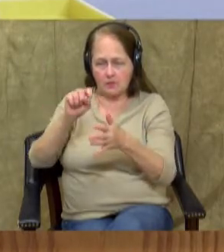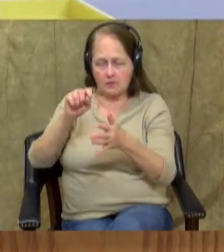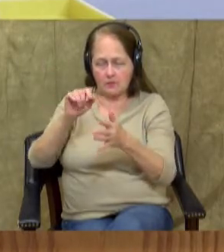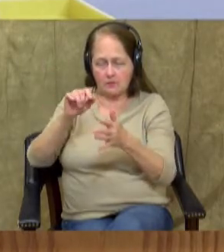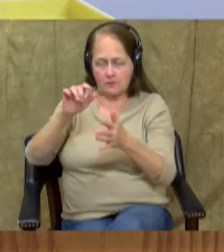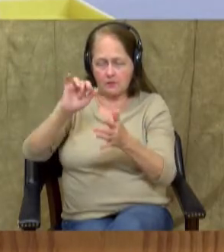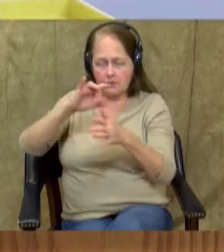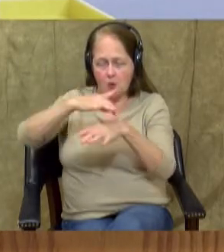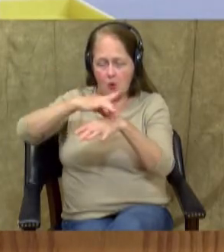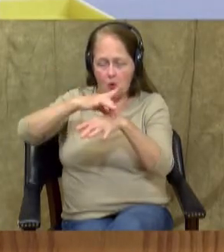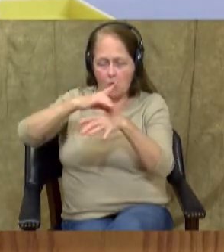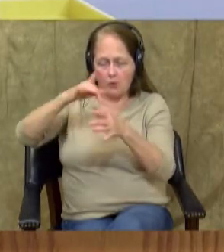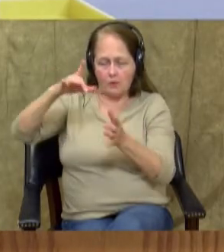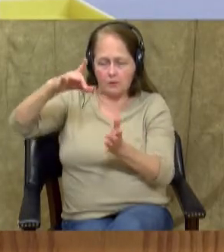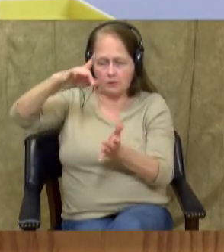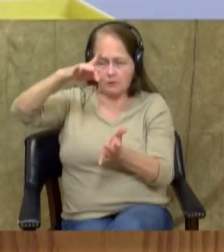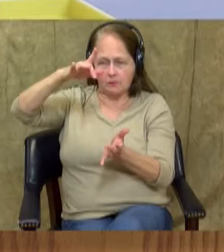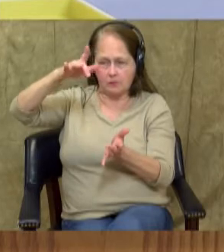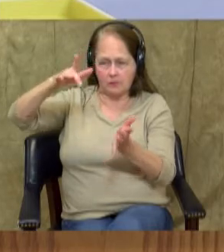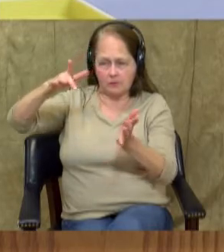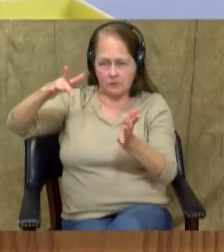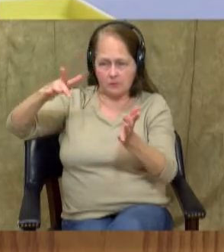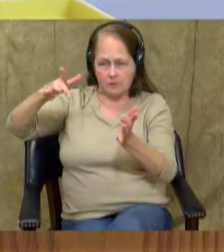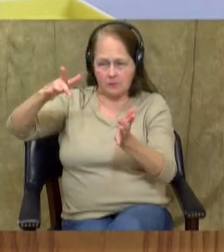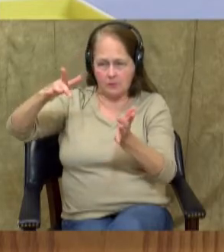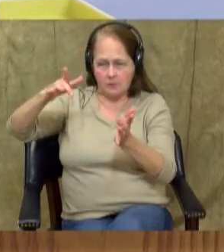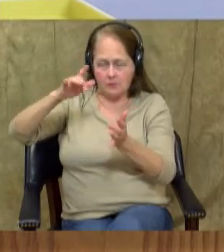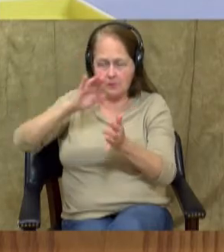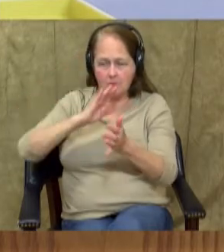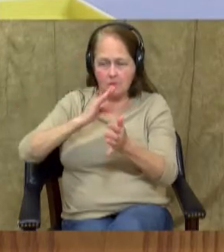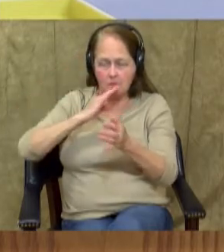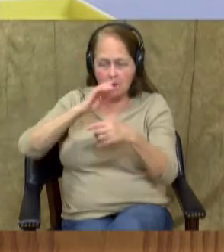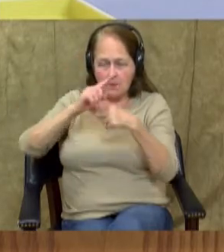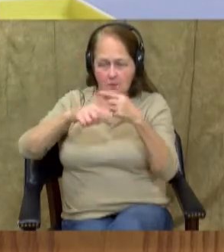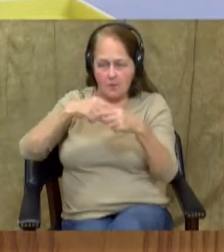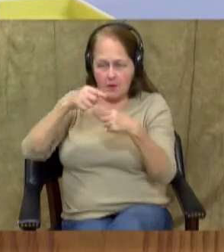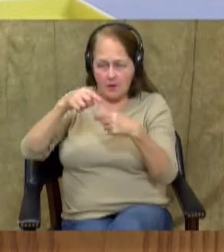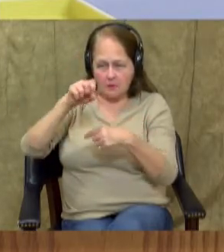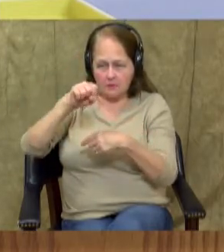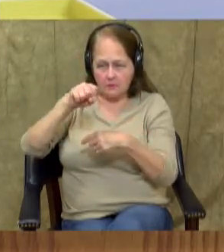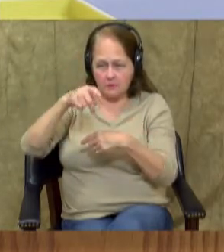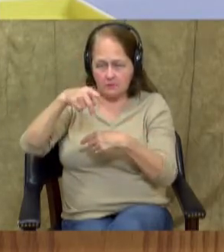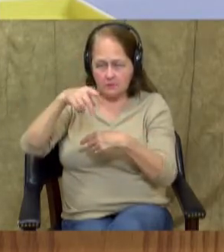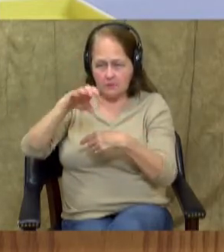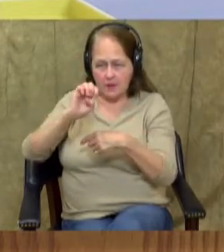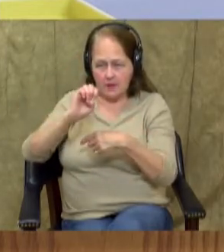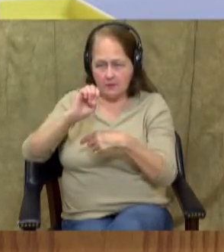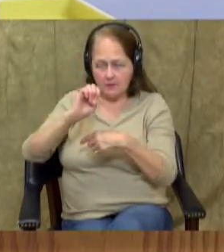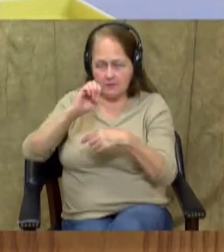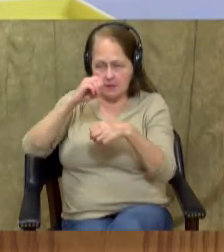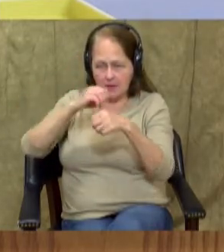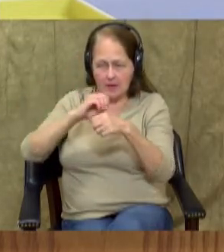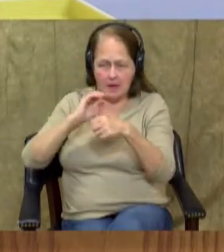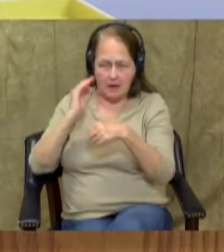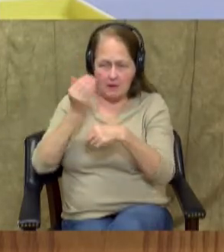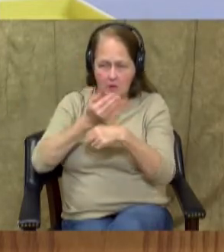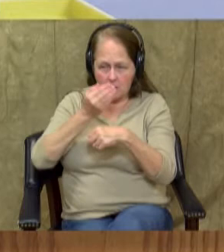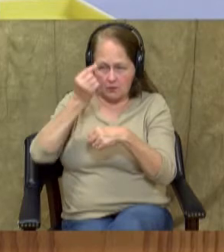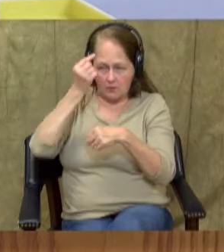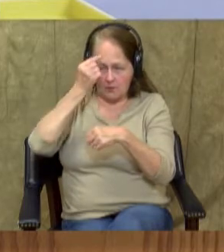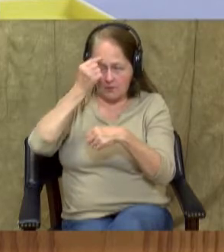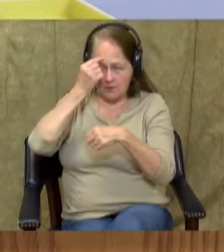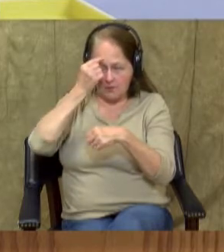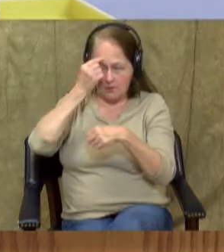the orbit. So when we're talking about space, we always have to kind of get out of our heads that everything is